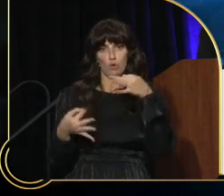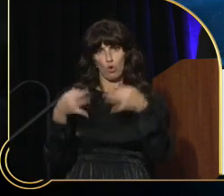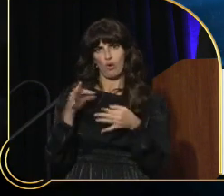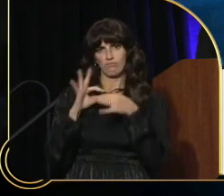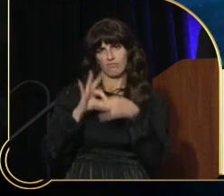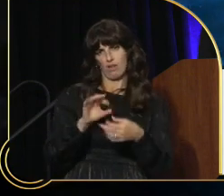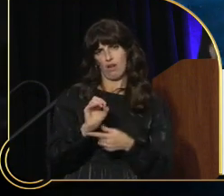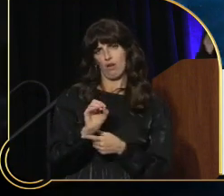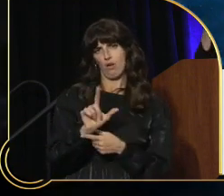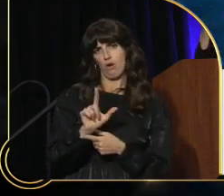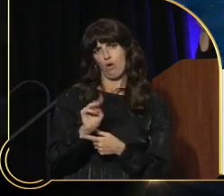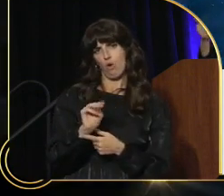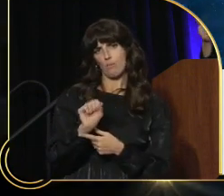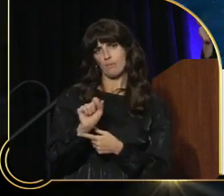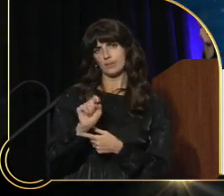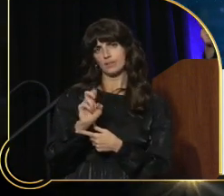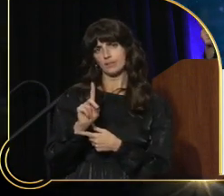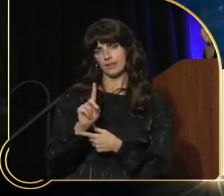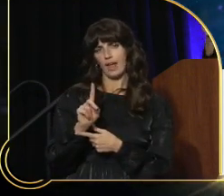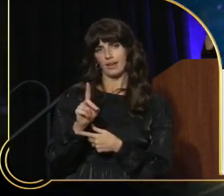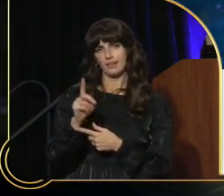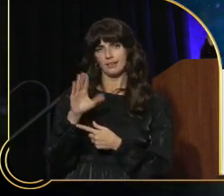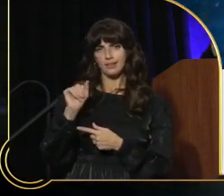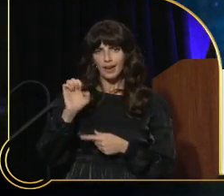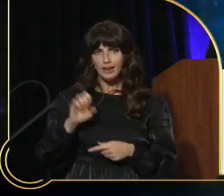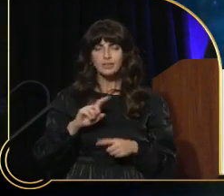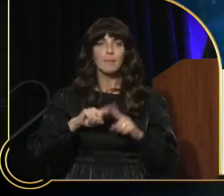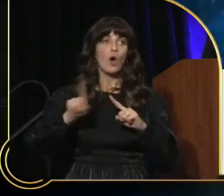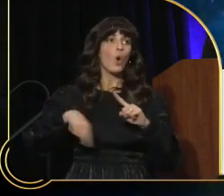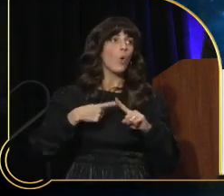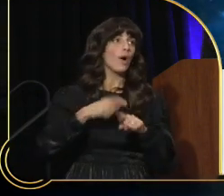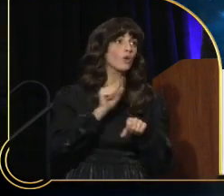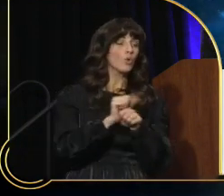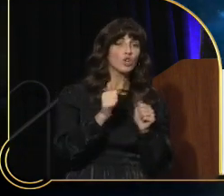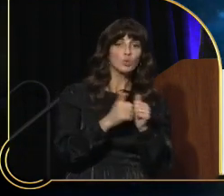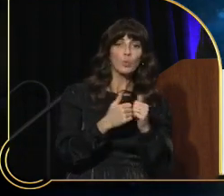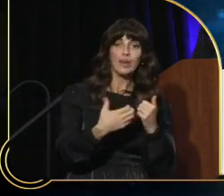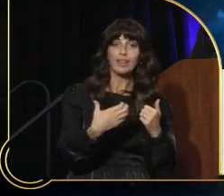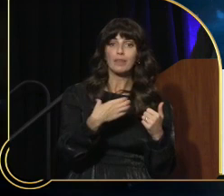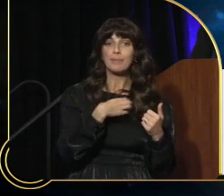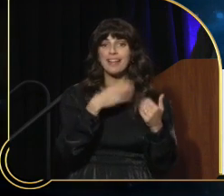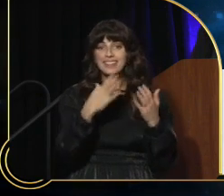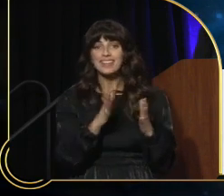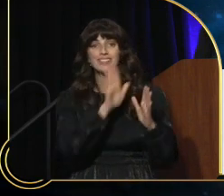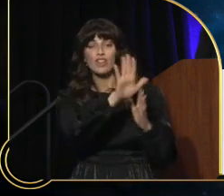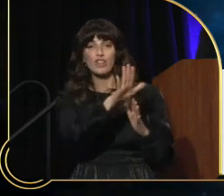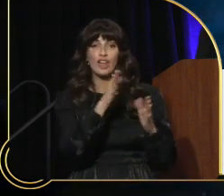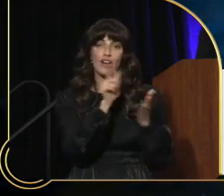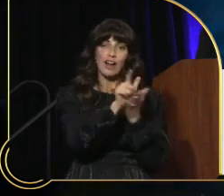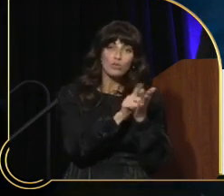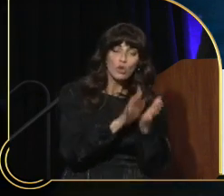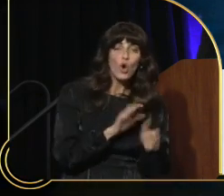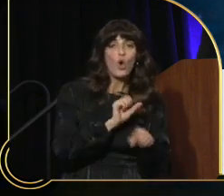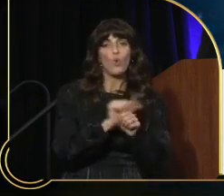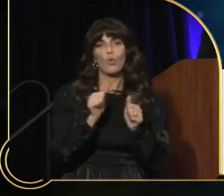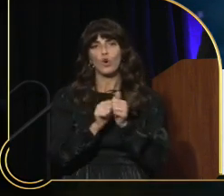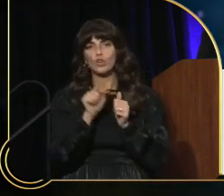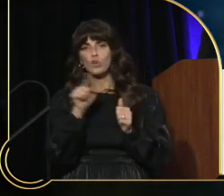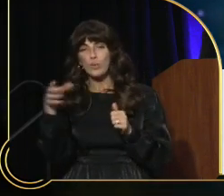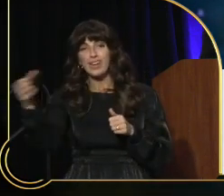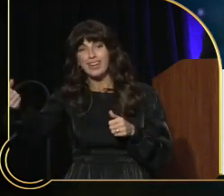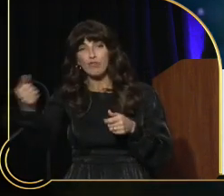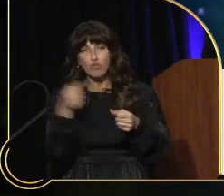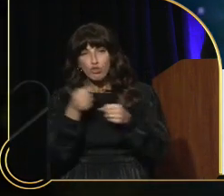about, but when he worked with plaintiffs' counsel, when he recruited Mike Gottesman to be the advocate at the Supreme